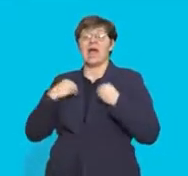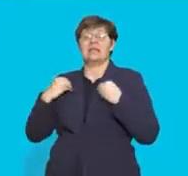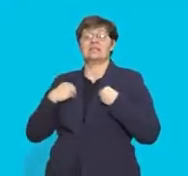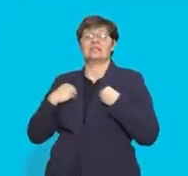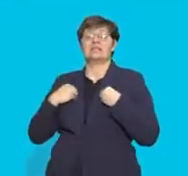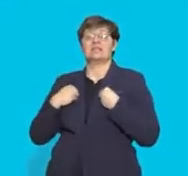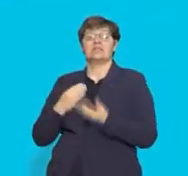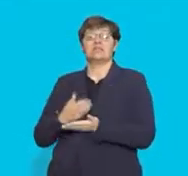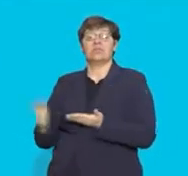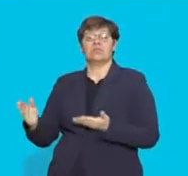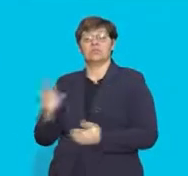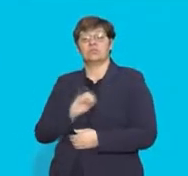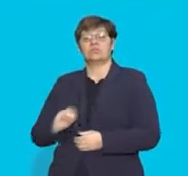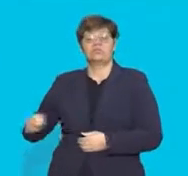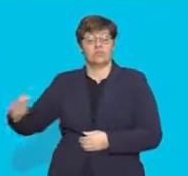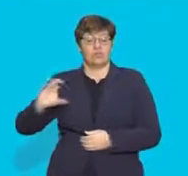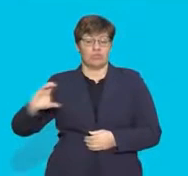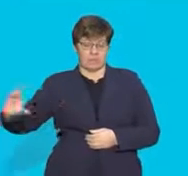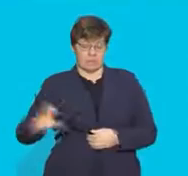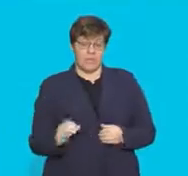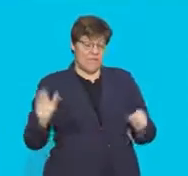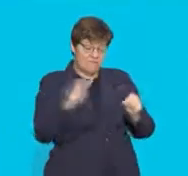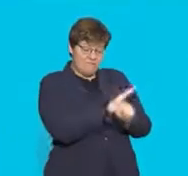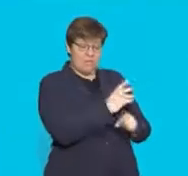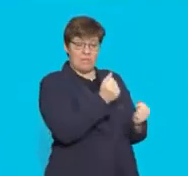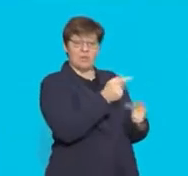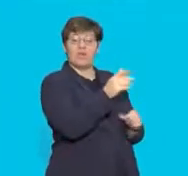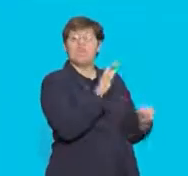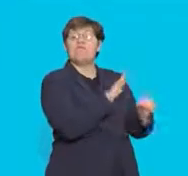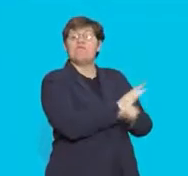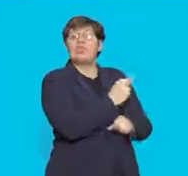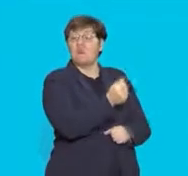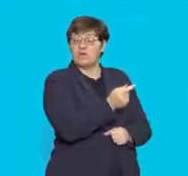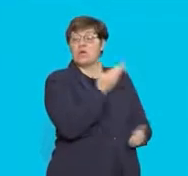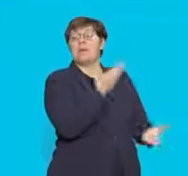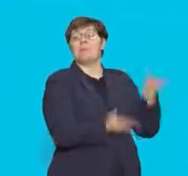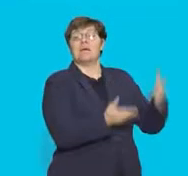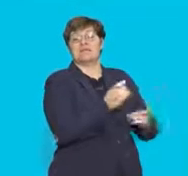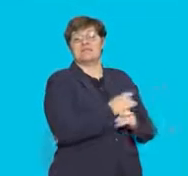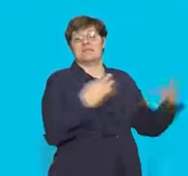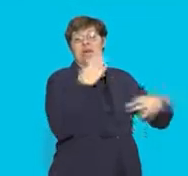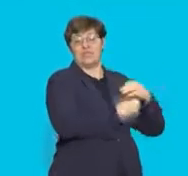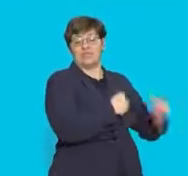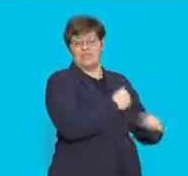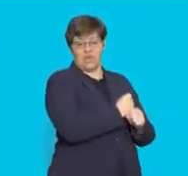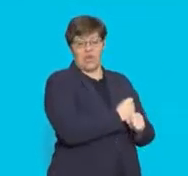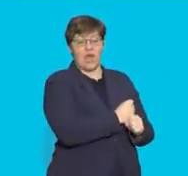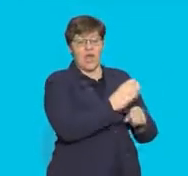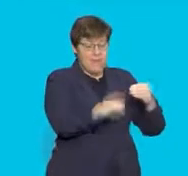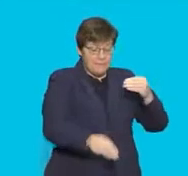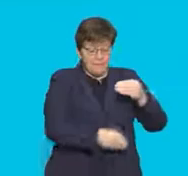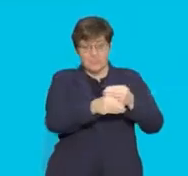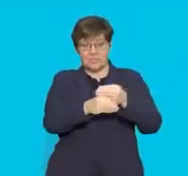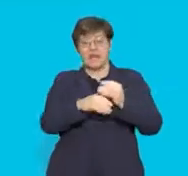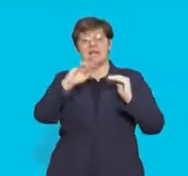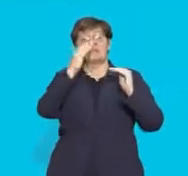What amount are you transferring? The total amount. And what is the total? Your balance at the beginning of the year plus